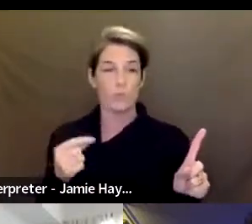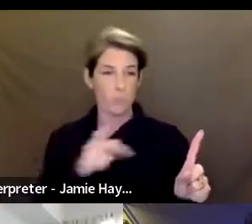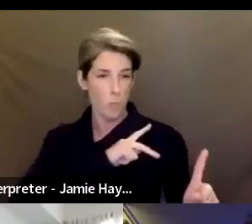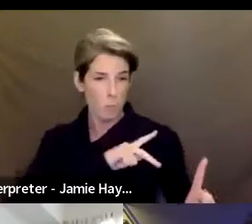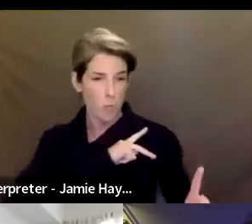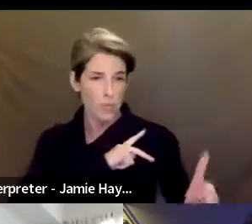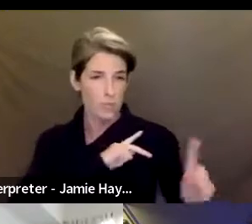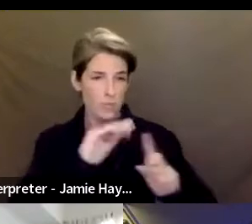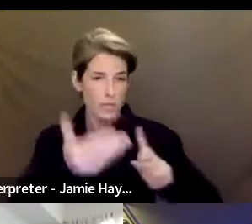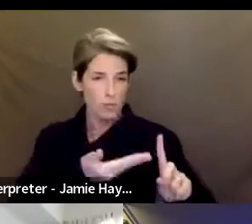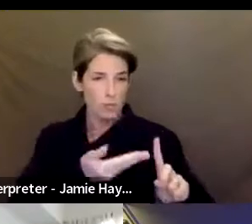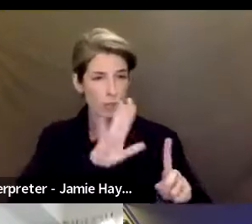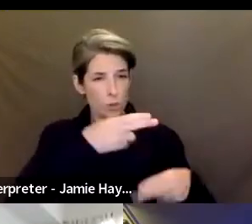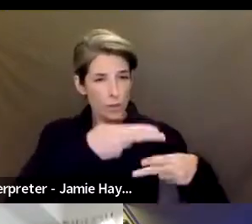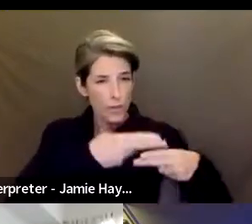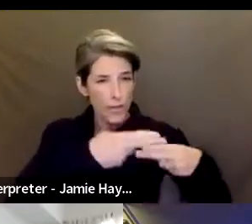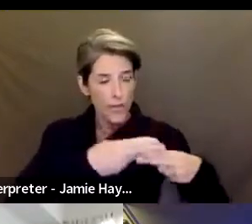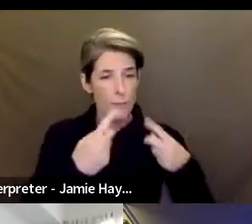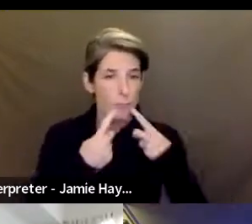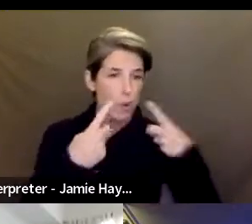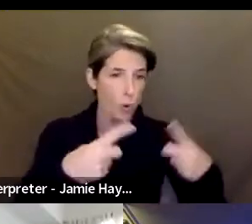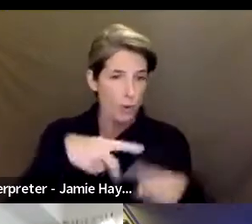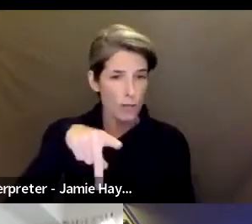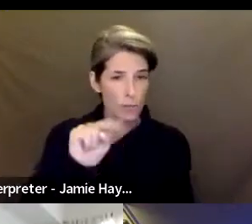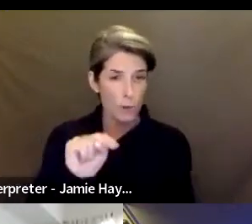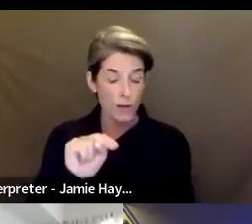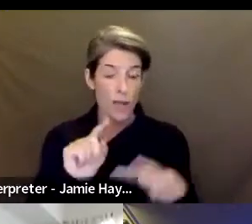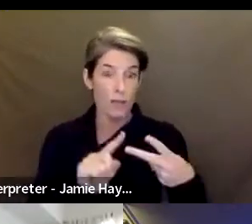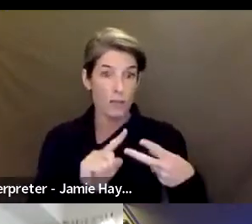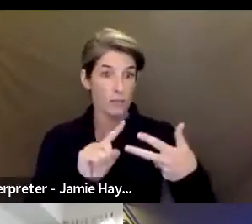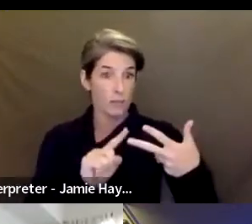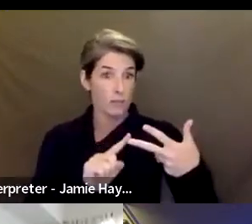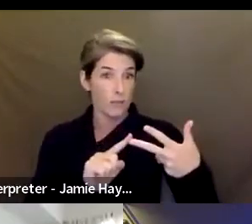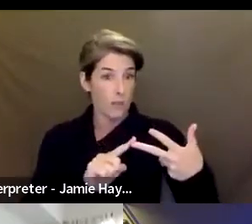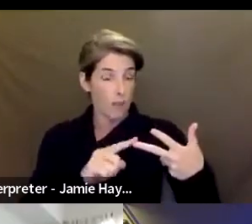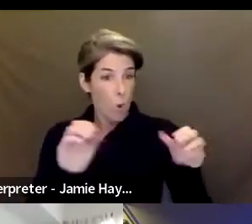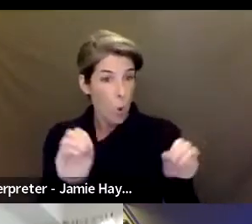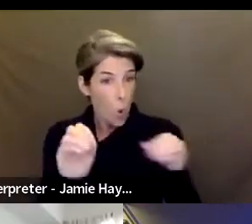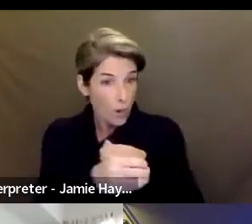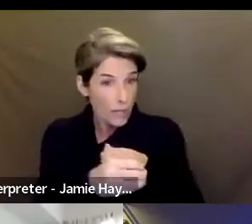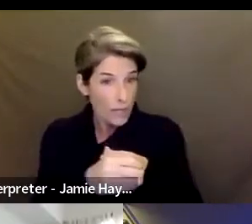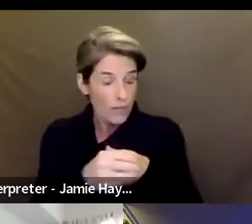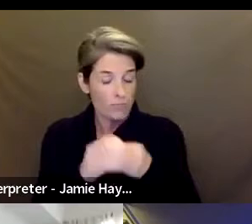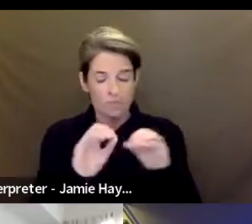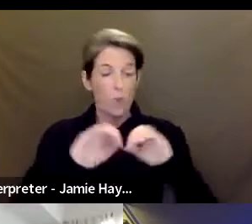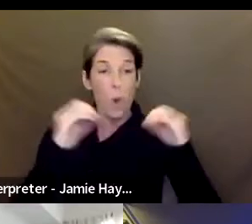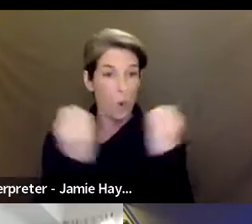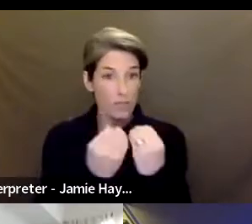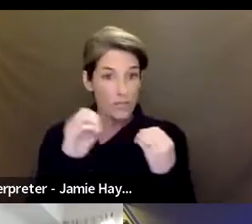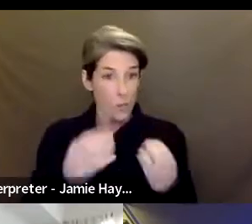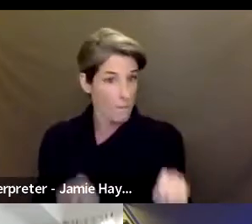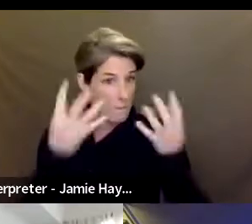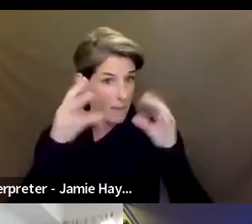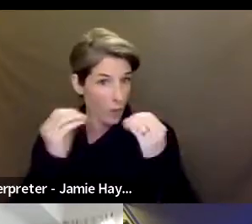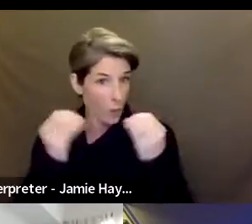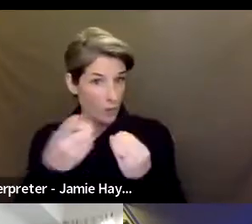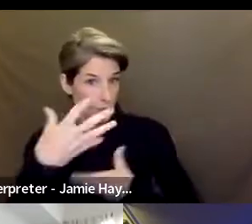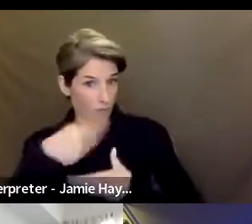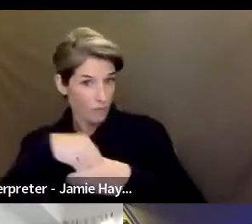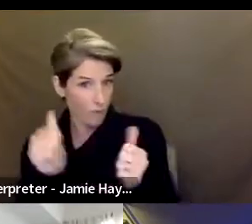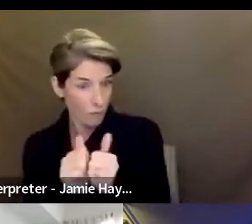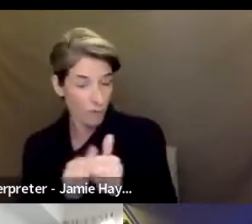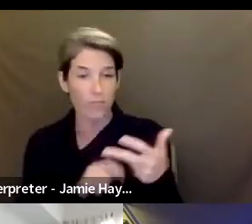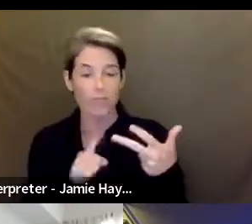introduction, share your name, your pronouns, the organization or multiple organizations that you were associated with, and your role. And then